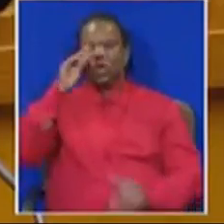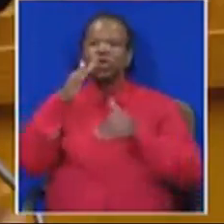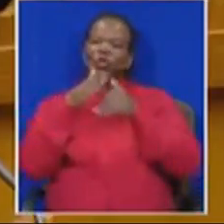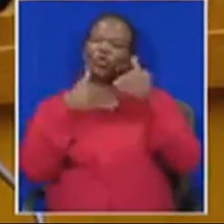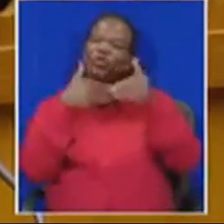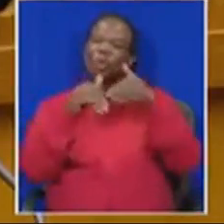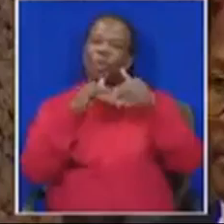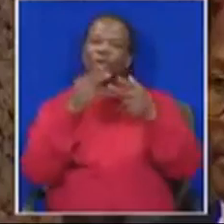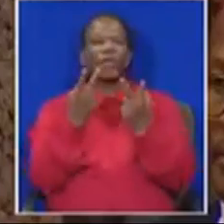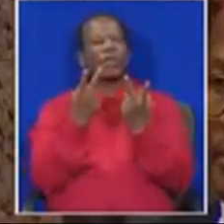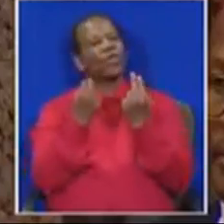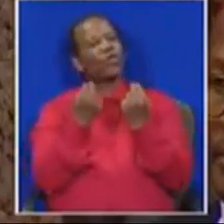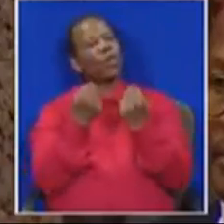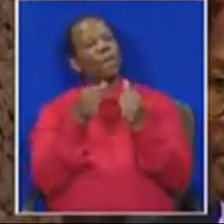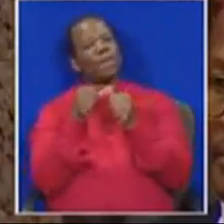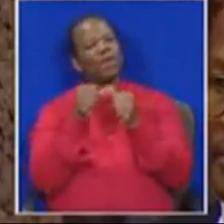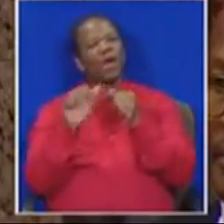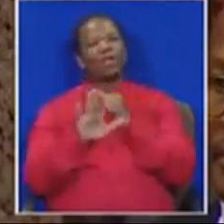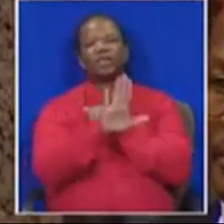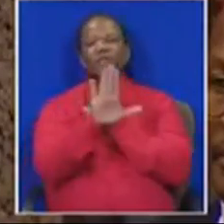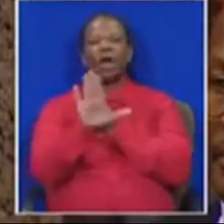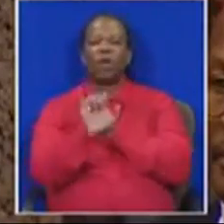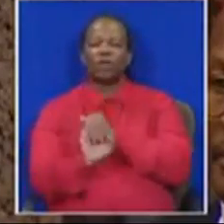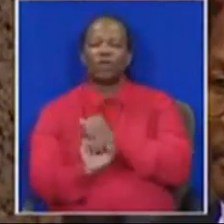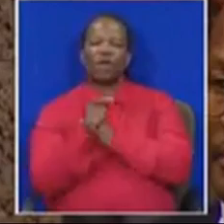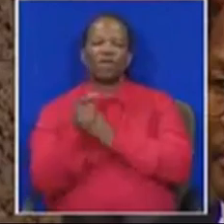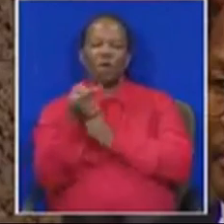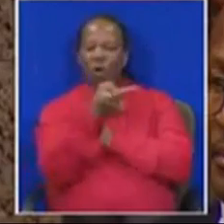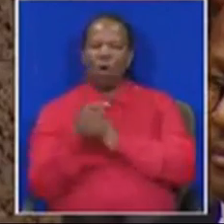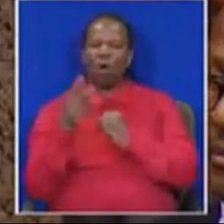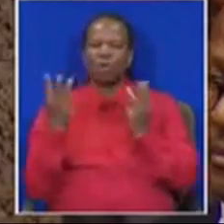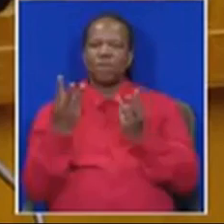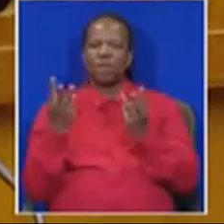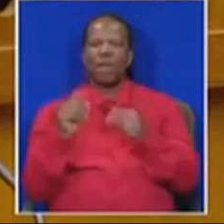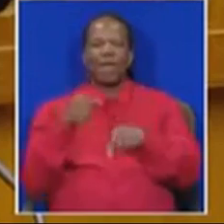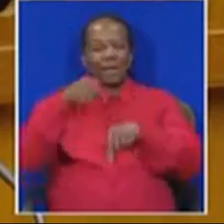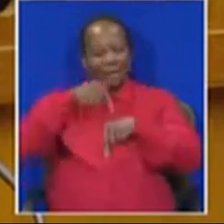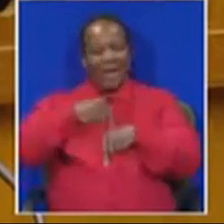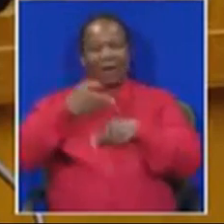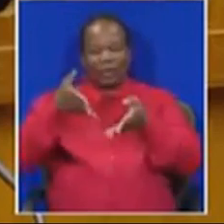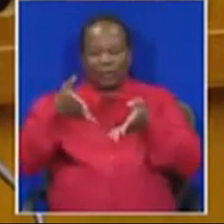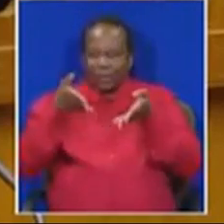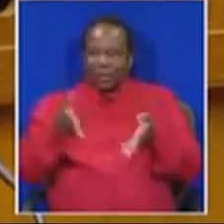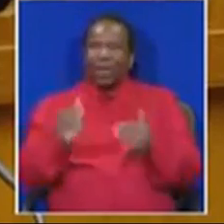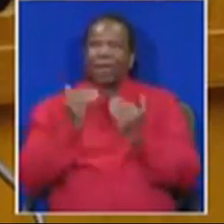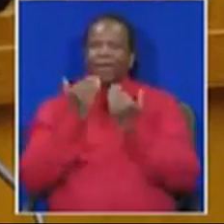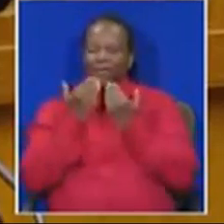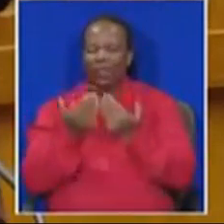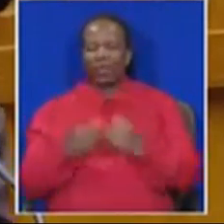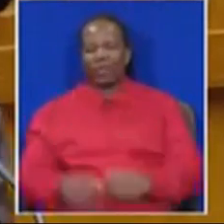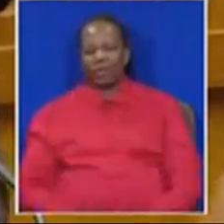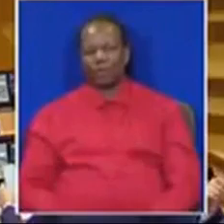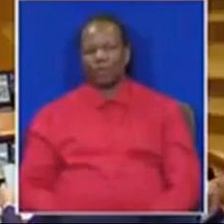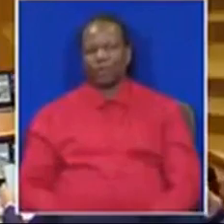new, better South Africa for all our people. Now is the time. Thank you very much.